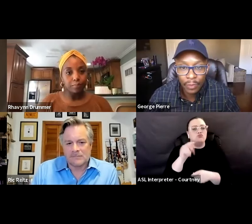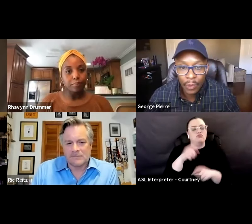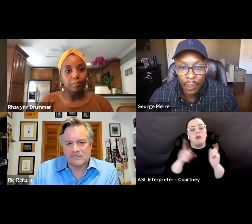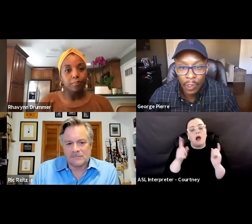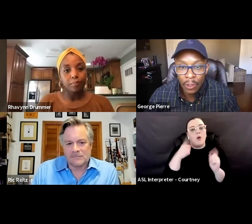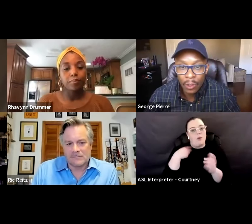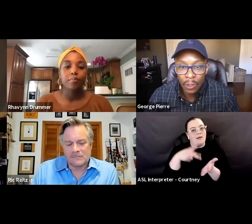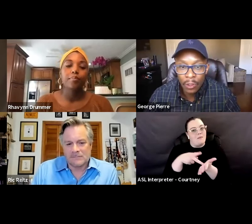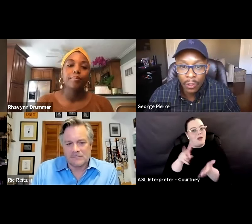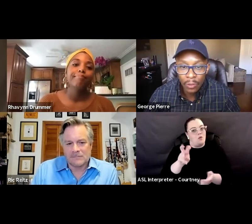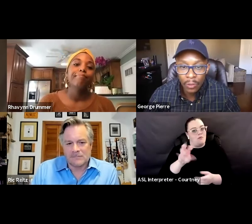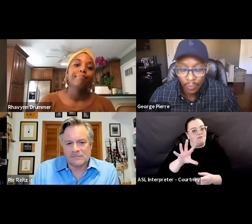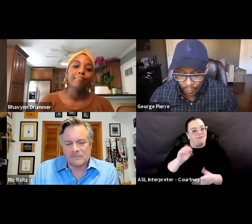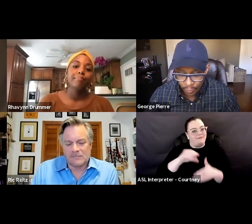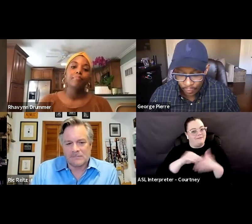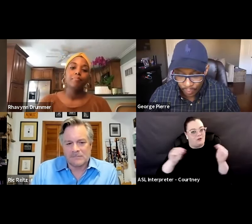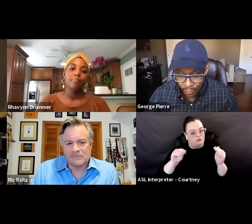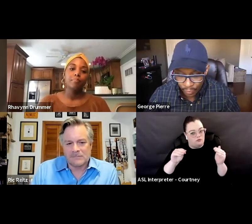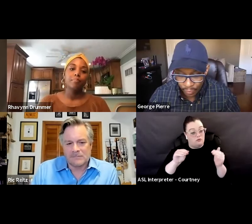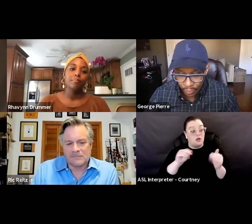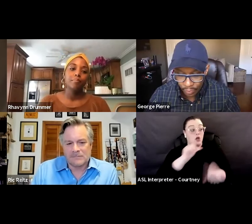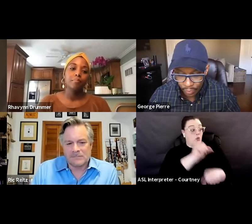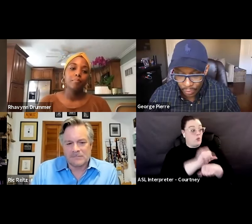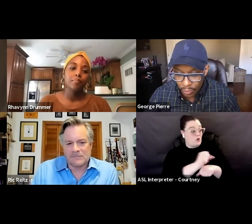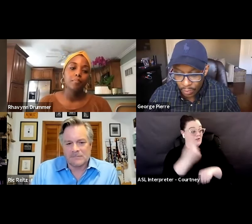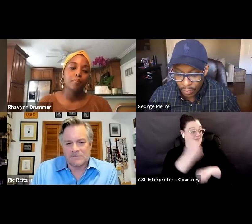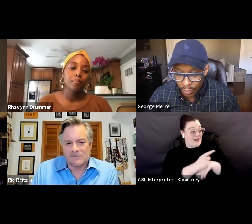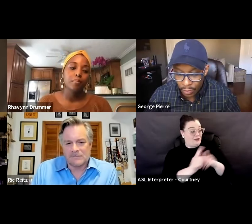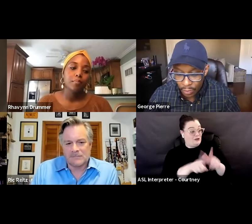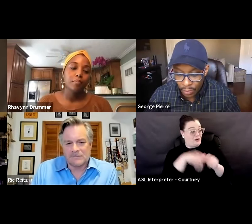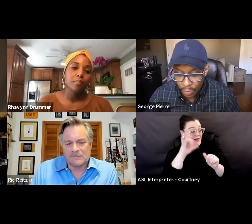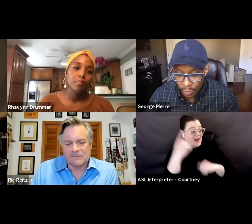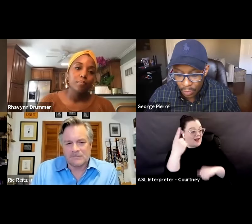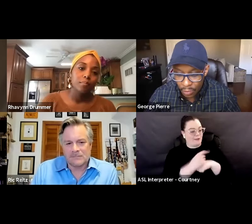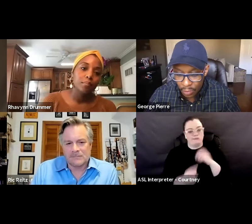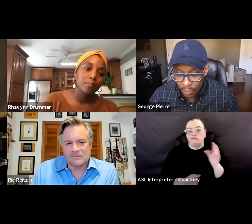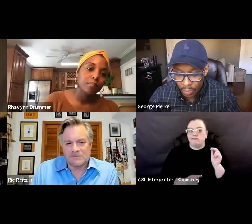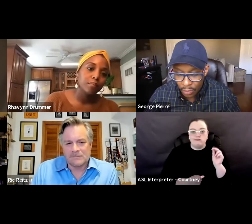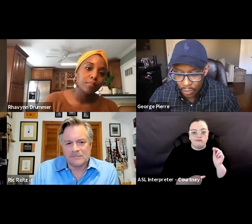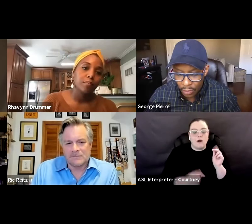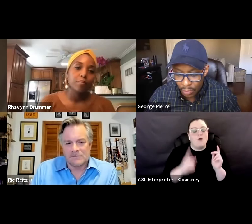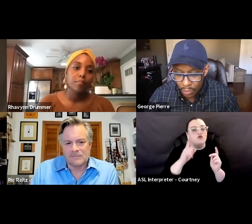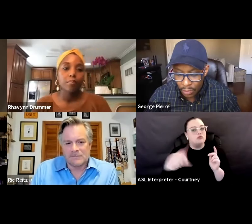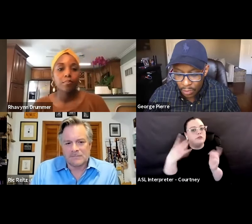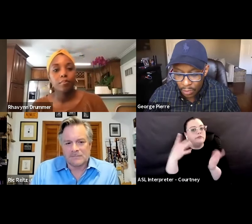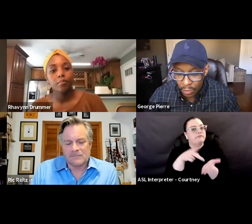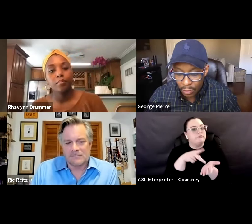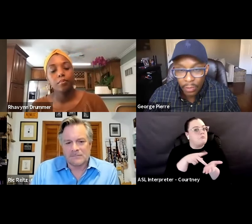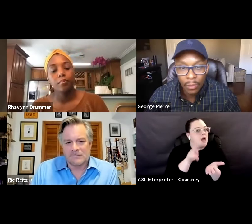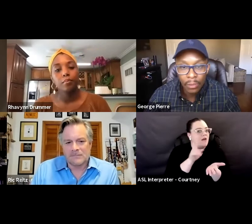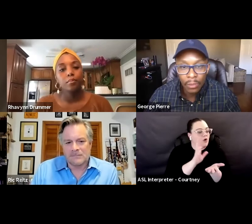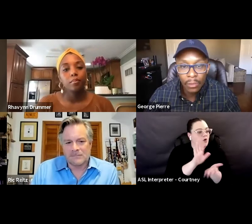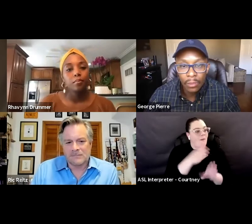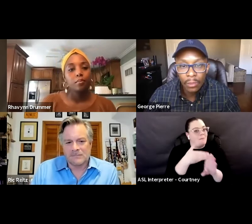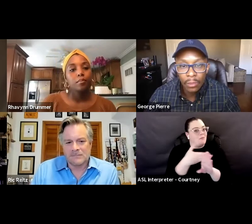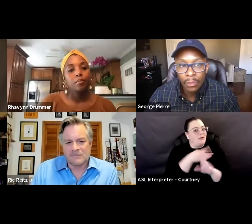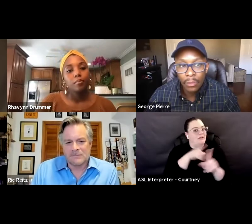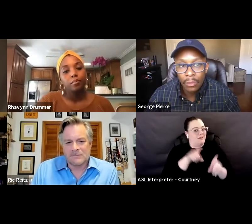be clear about that. But then if you happen to work on the show for 3 days,